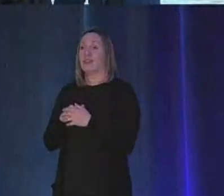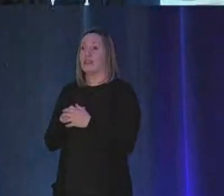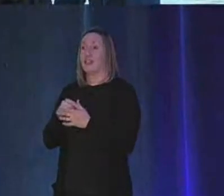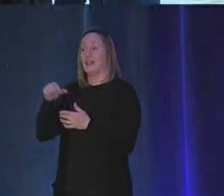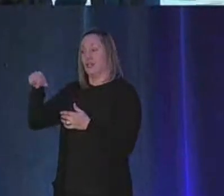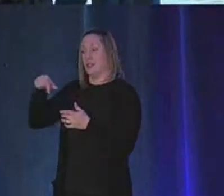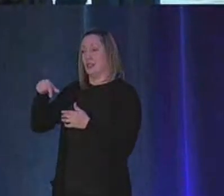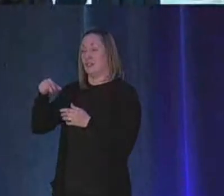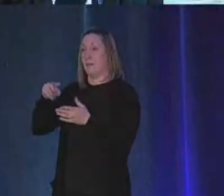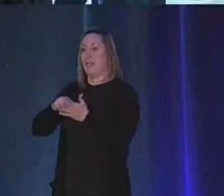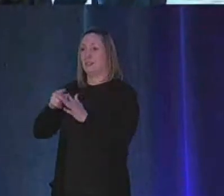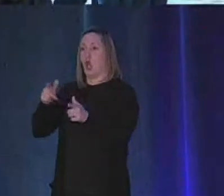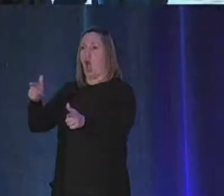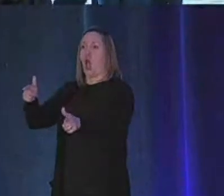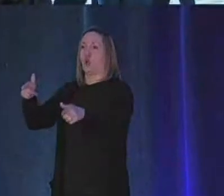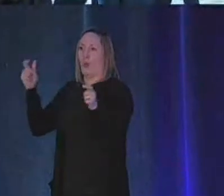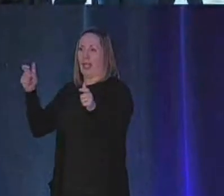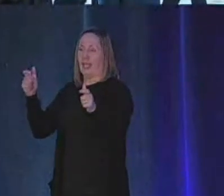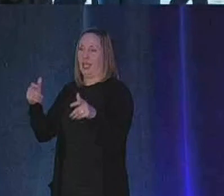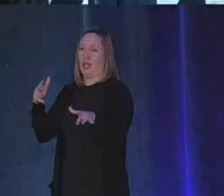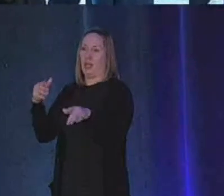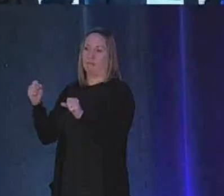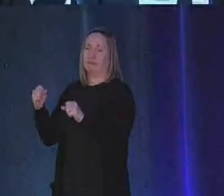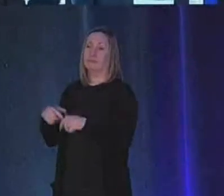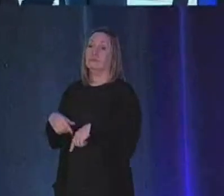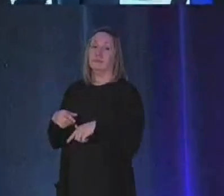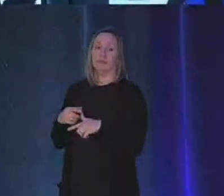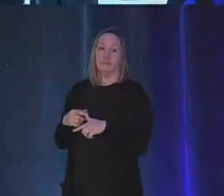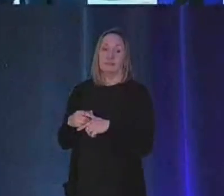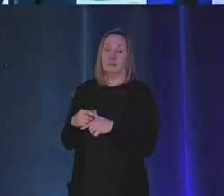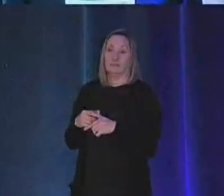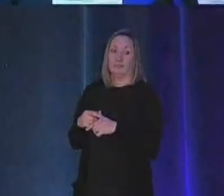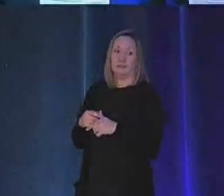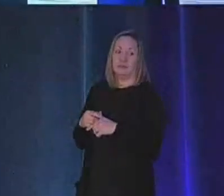Stands for quick. Essentially,